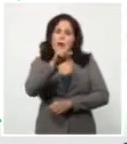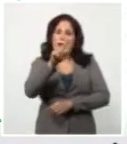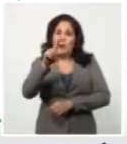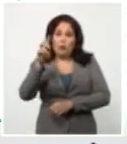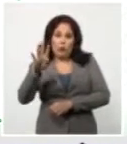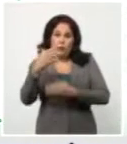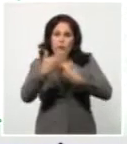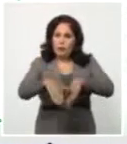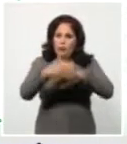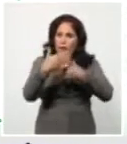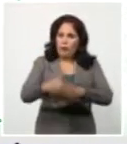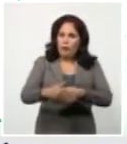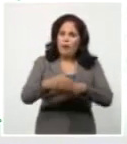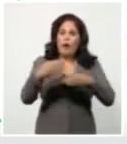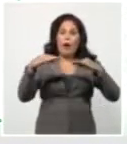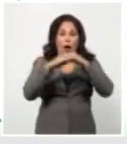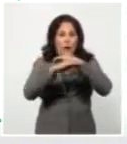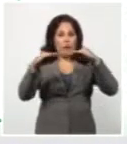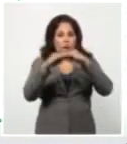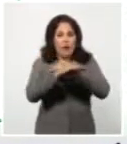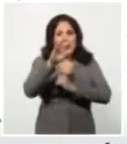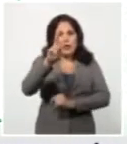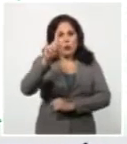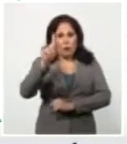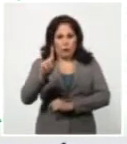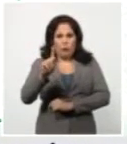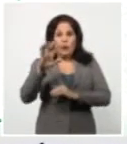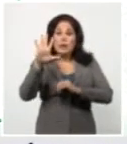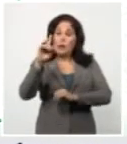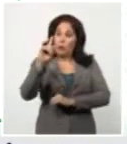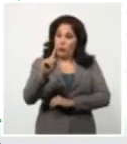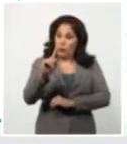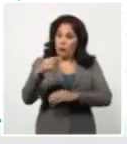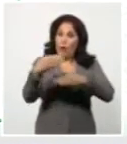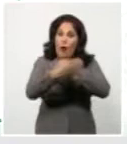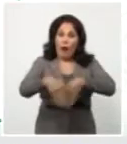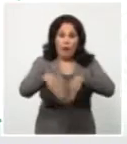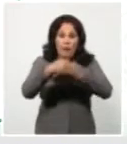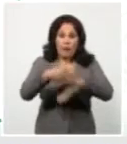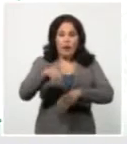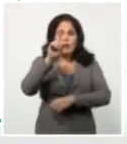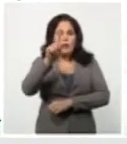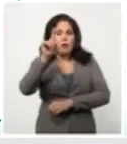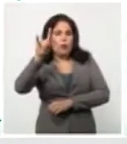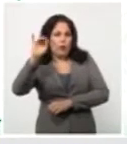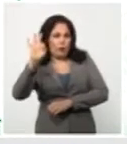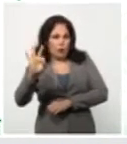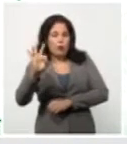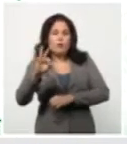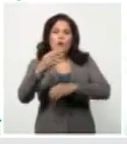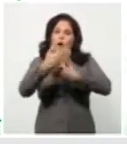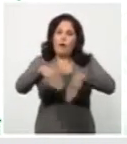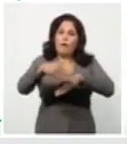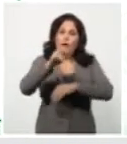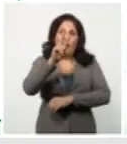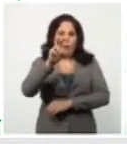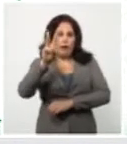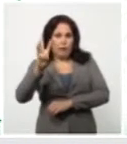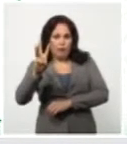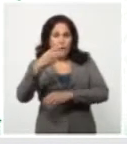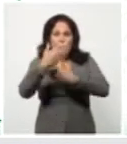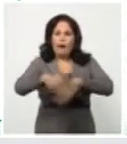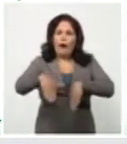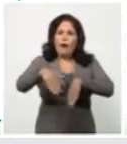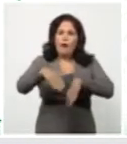airport speedway. They will go through 114th Street, 51 Avenue, 188 Avenue